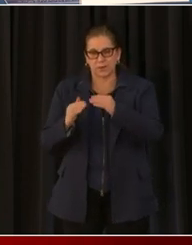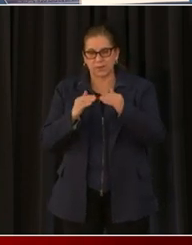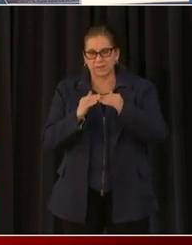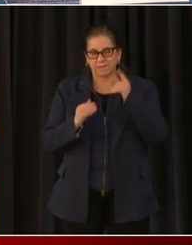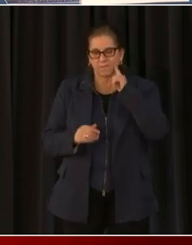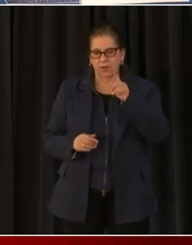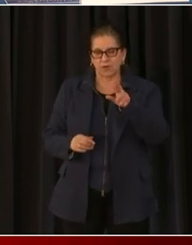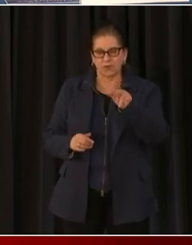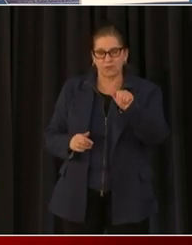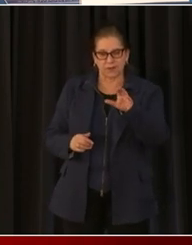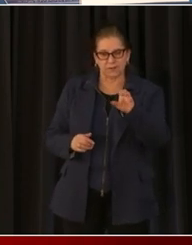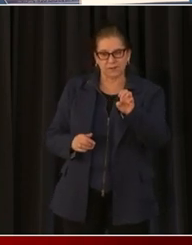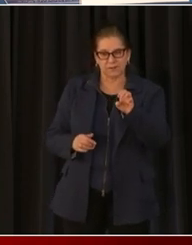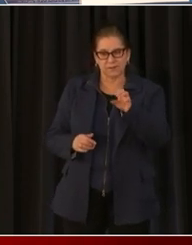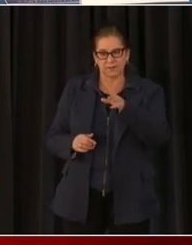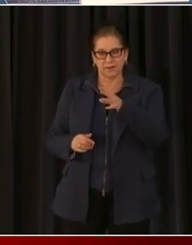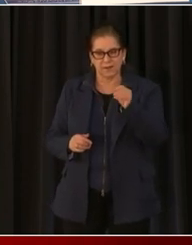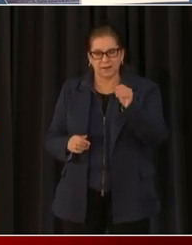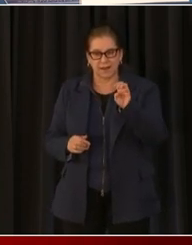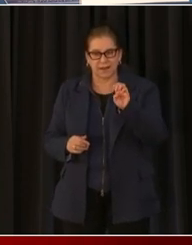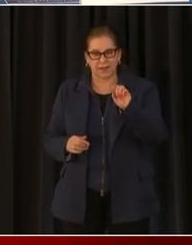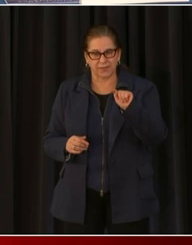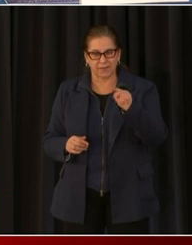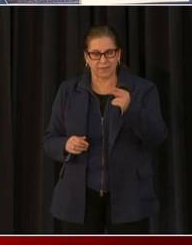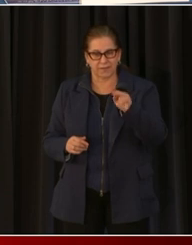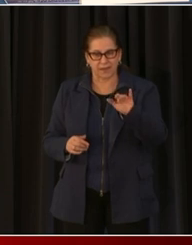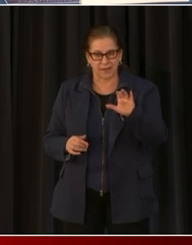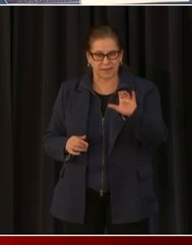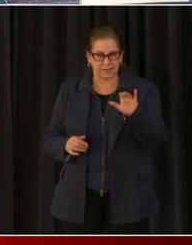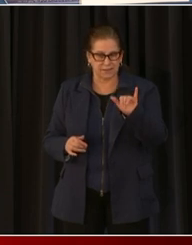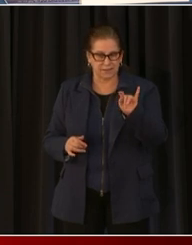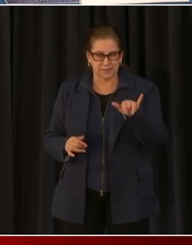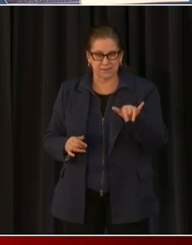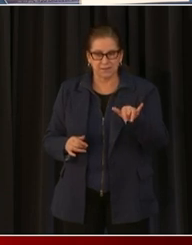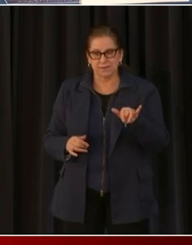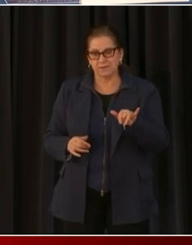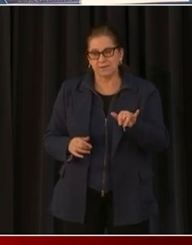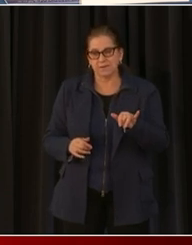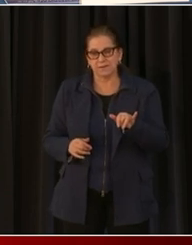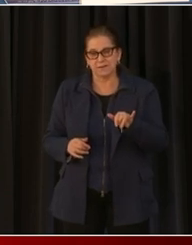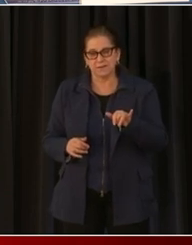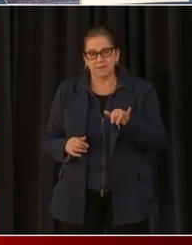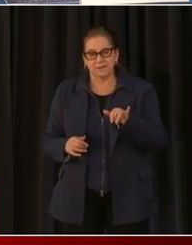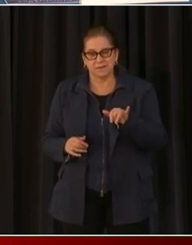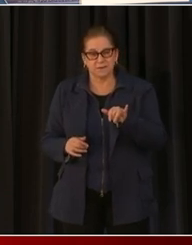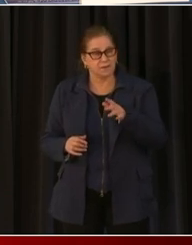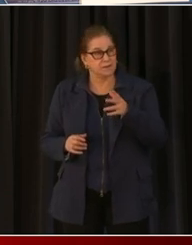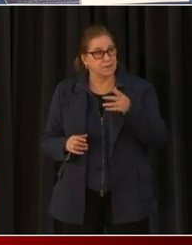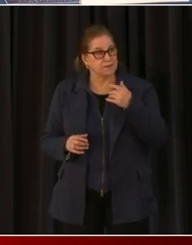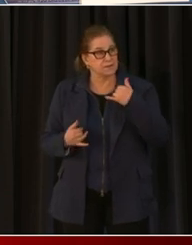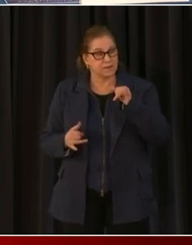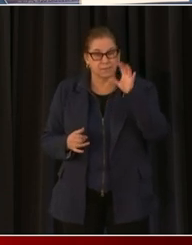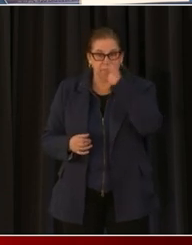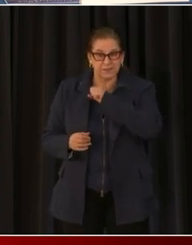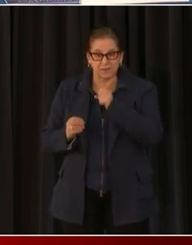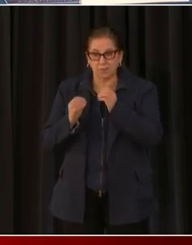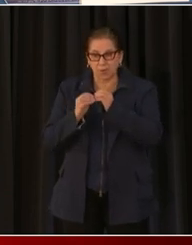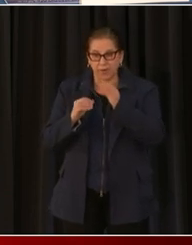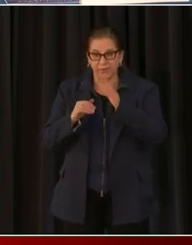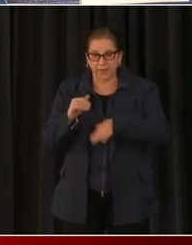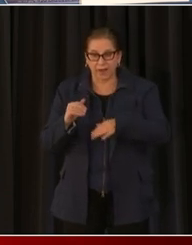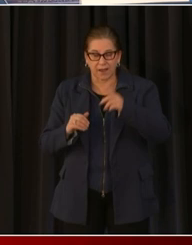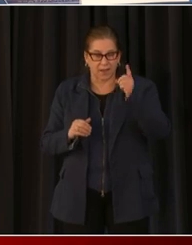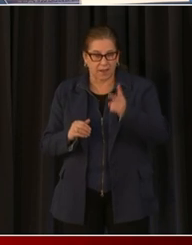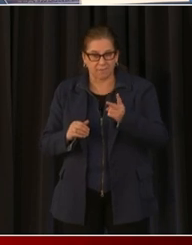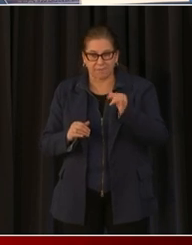50,000 DC residents. Ethnicity data is missing for over half of those residents. We continue to try to make improvements in the quality of that